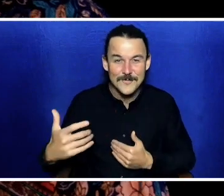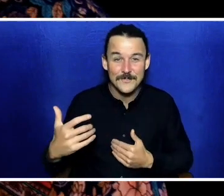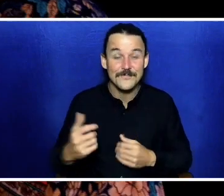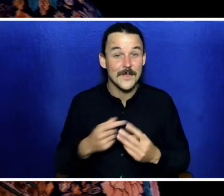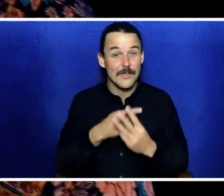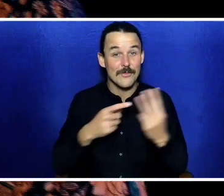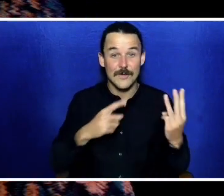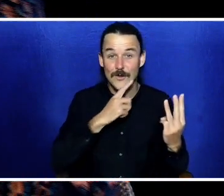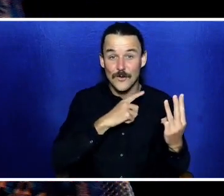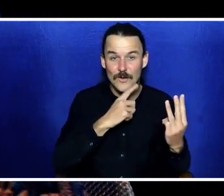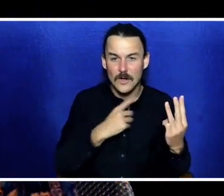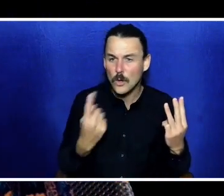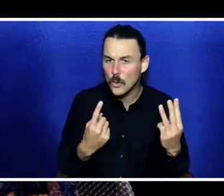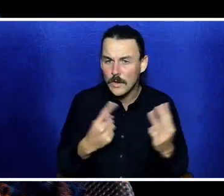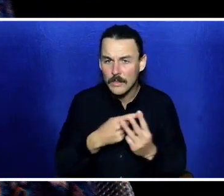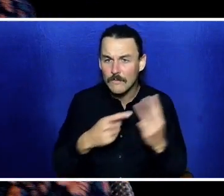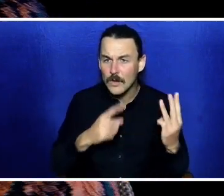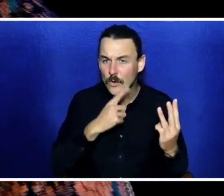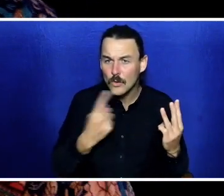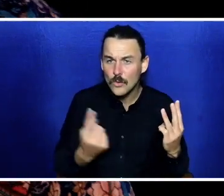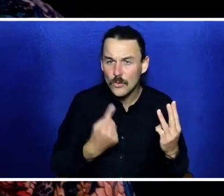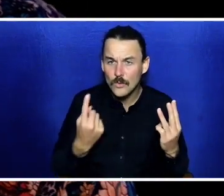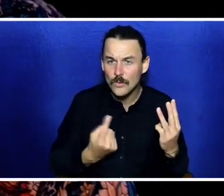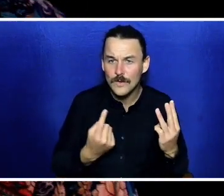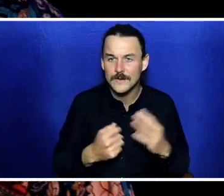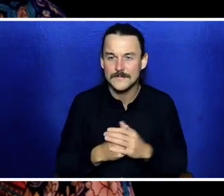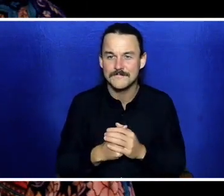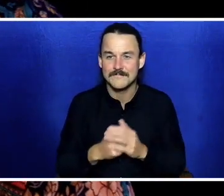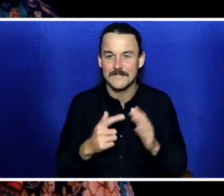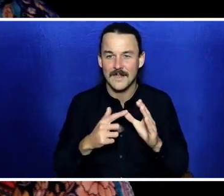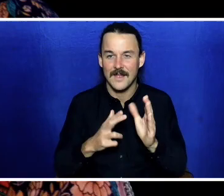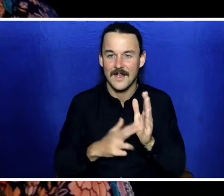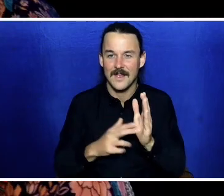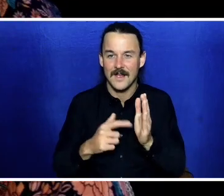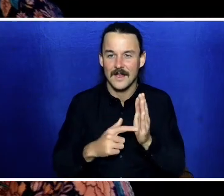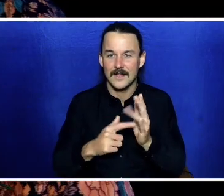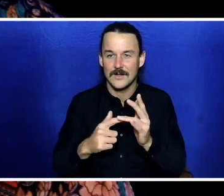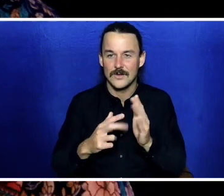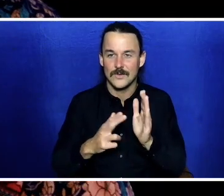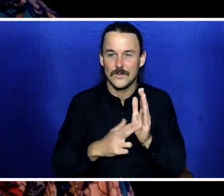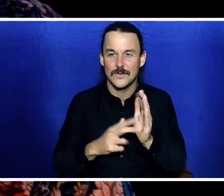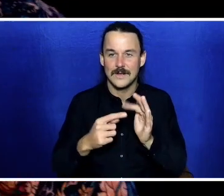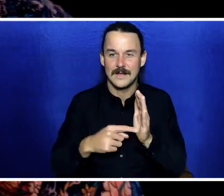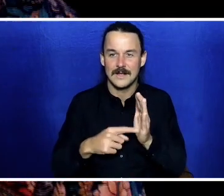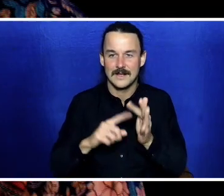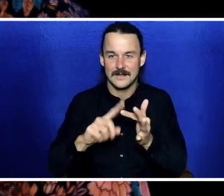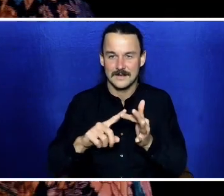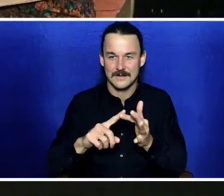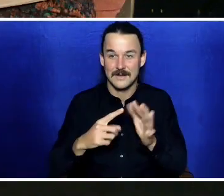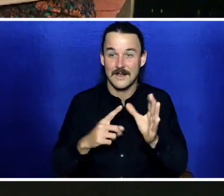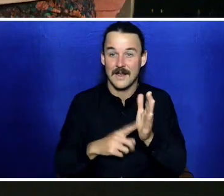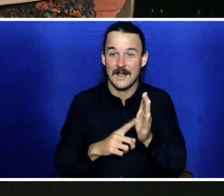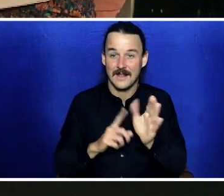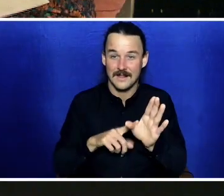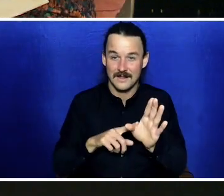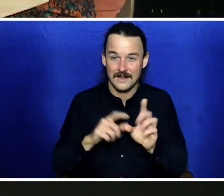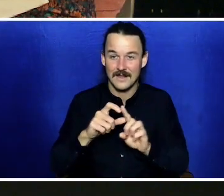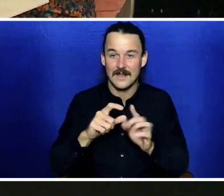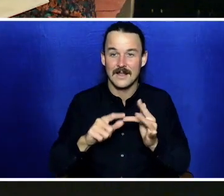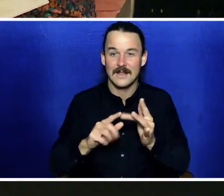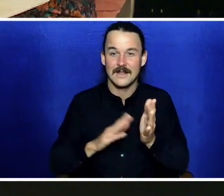girls, just very quickly? Our three girls are Antoinette Halloran, Ali McGregor and Dimity Shepherd. Indeed. The rehearsal room